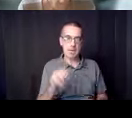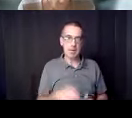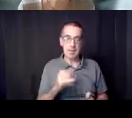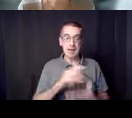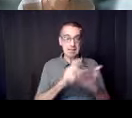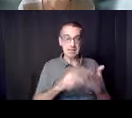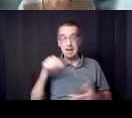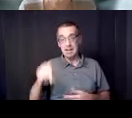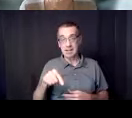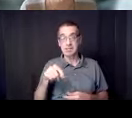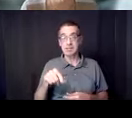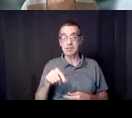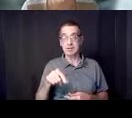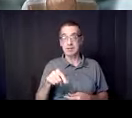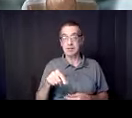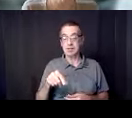design,